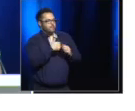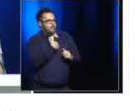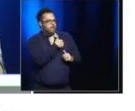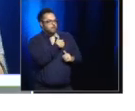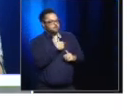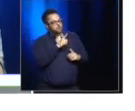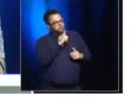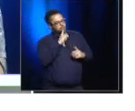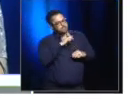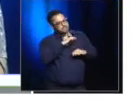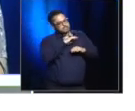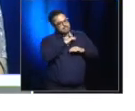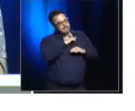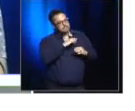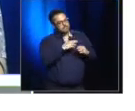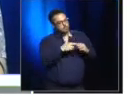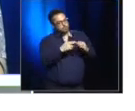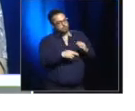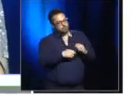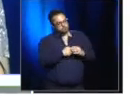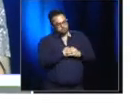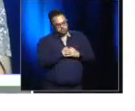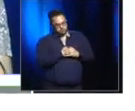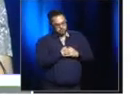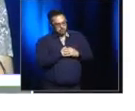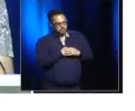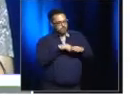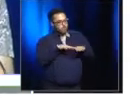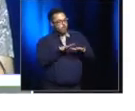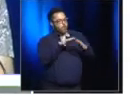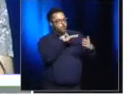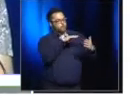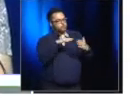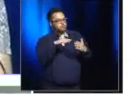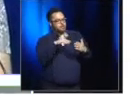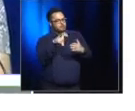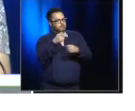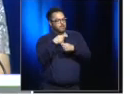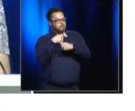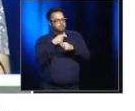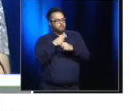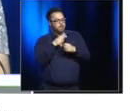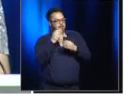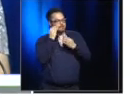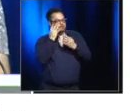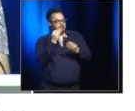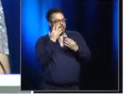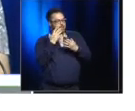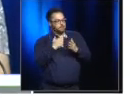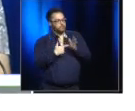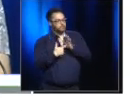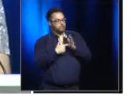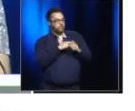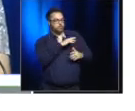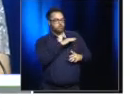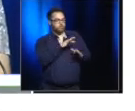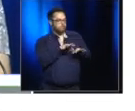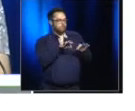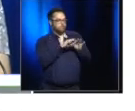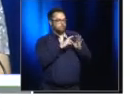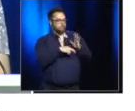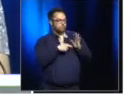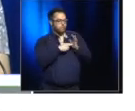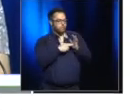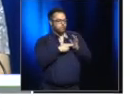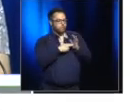really satisfying outcome. The oceanographers have used these data to demonstrate the critical role,